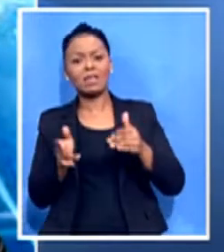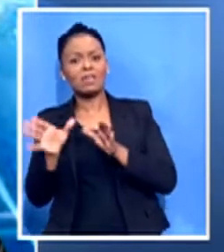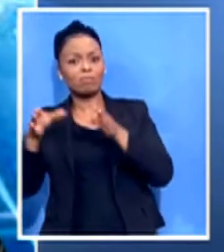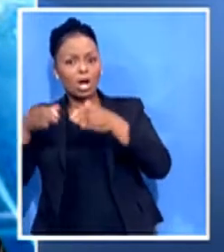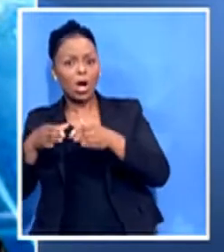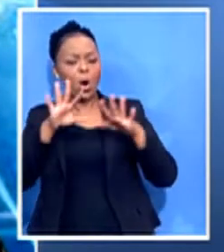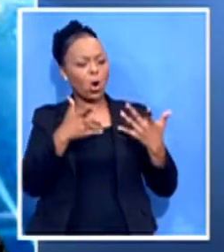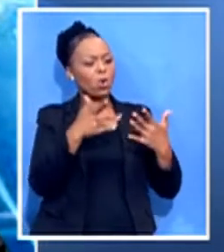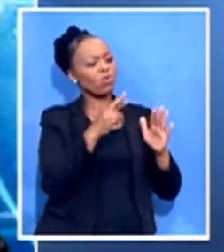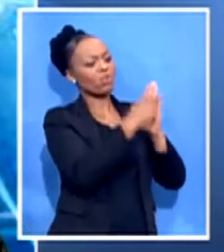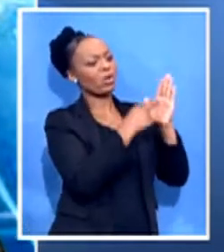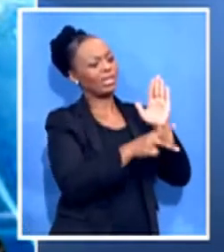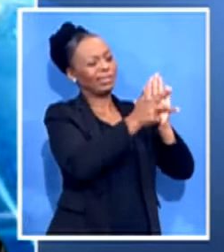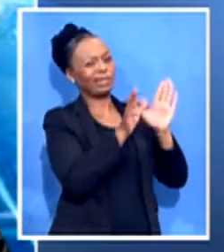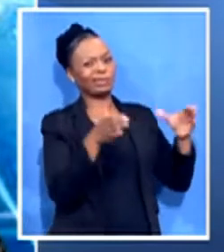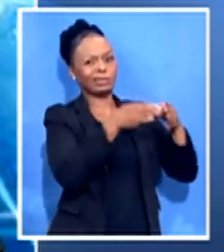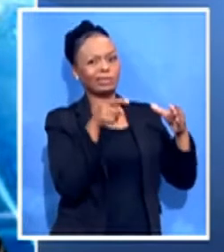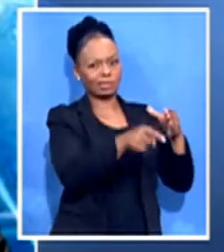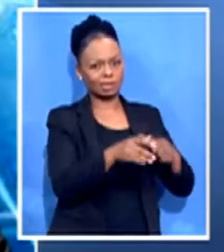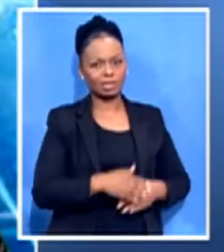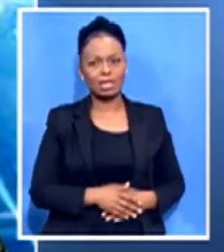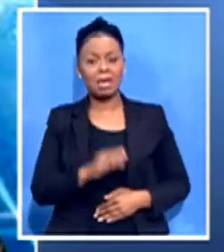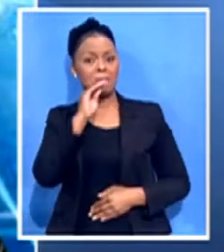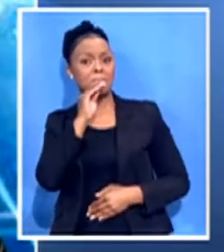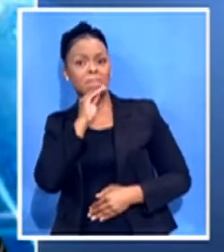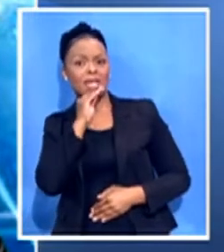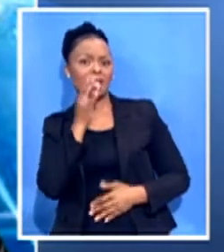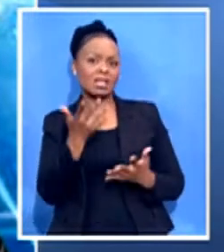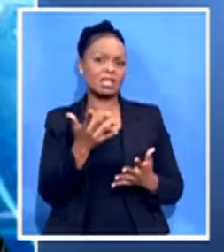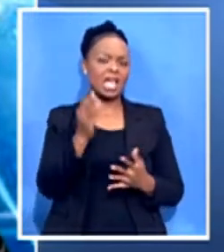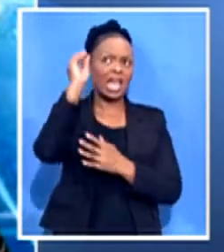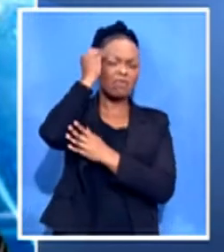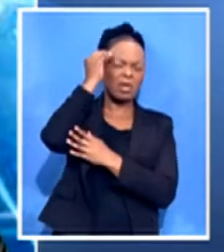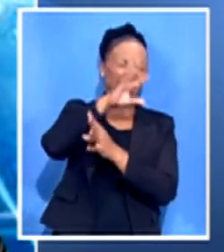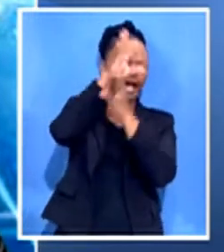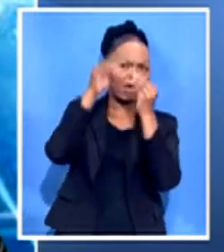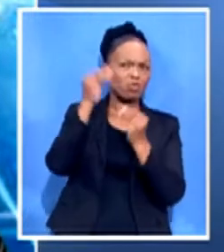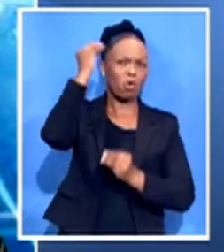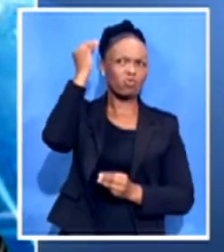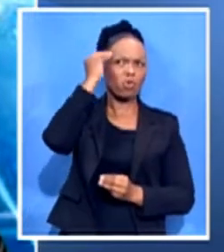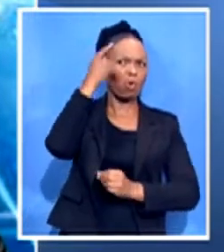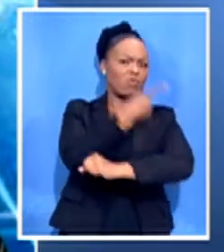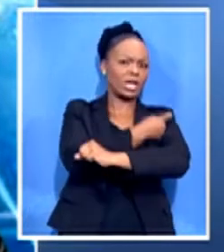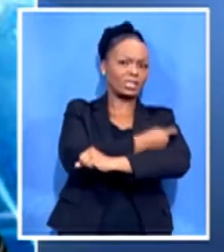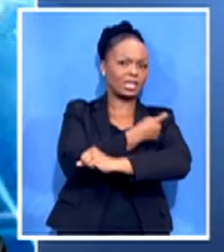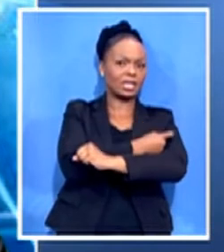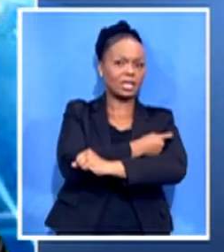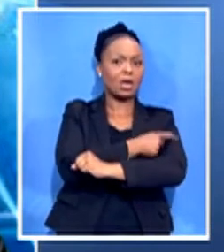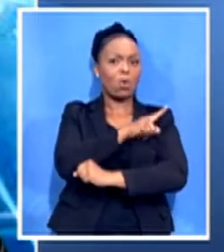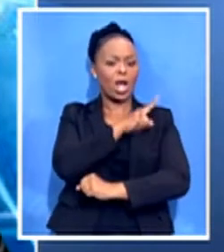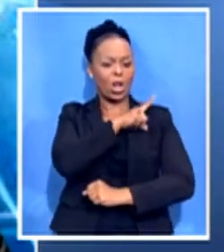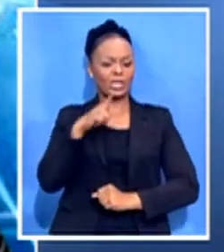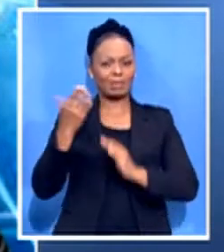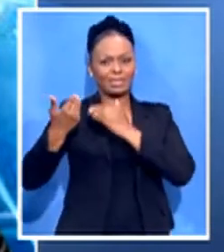because we don't have all the information about the vaccine when it comes to long-term safety, then the vaccine